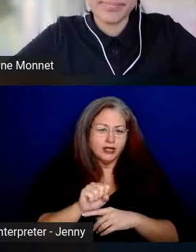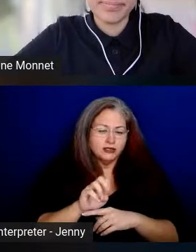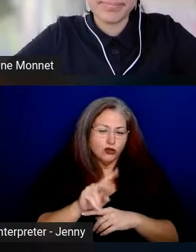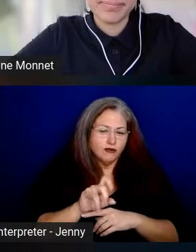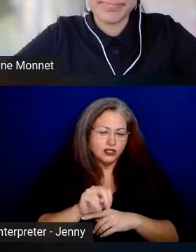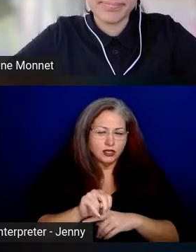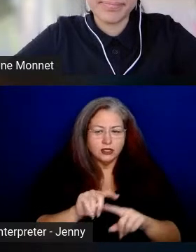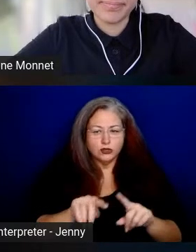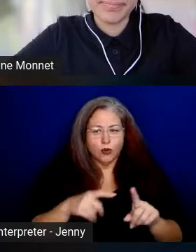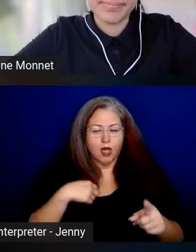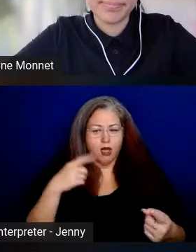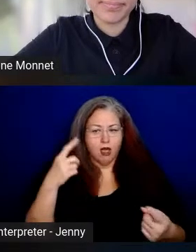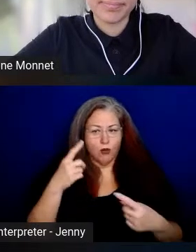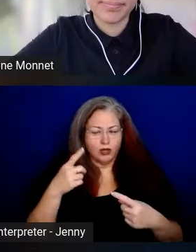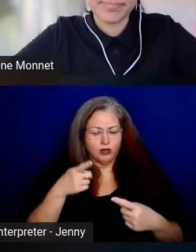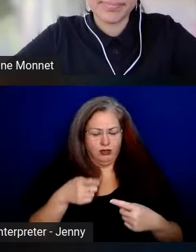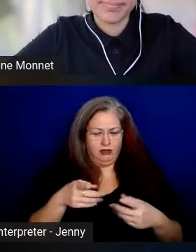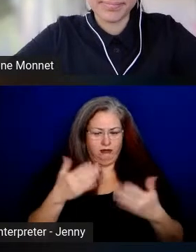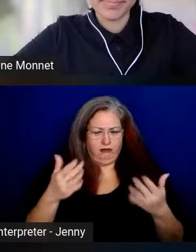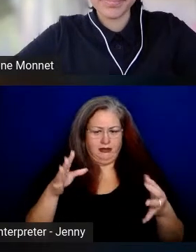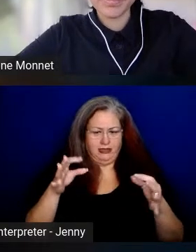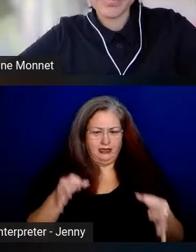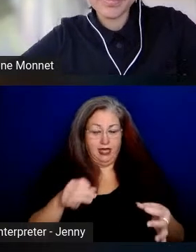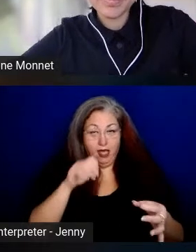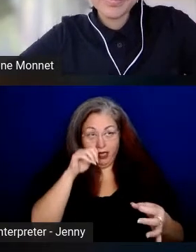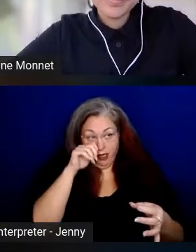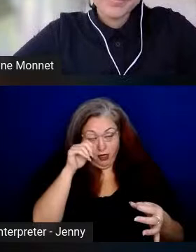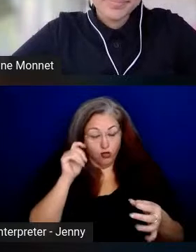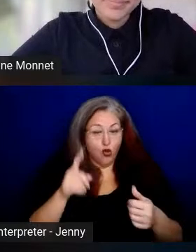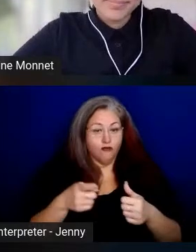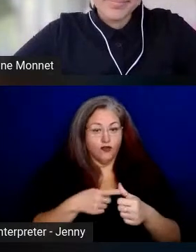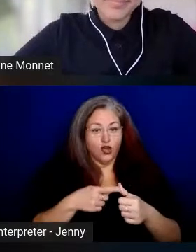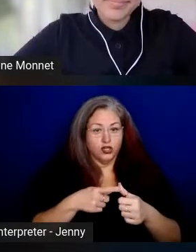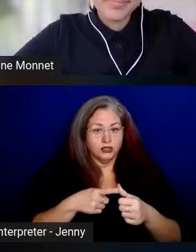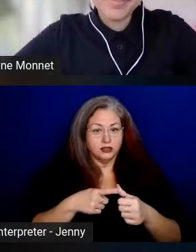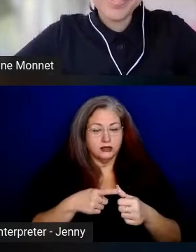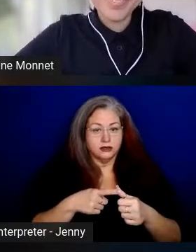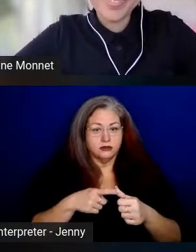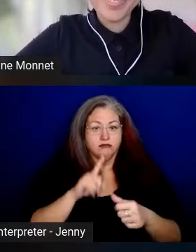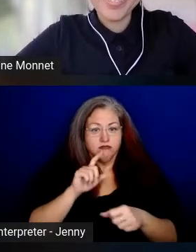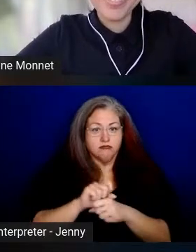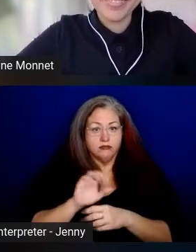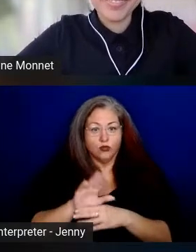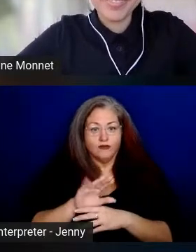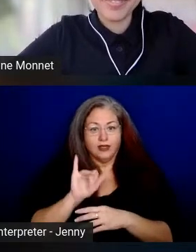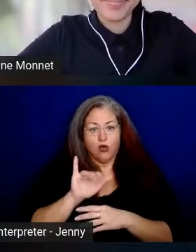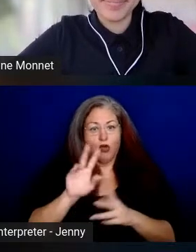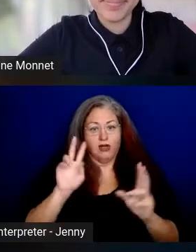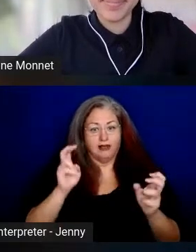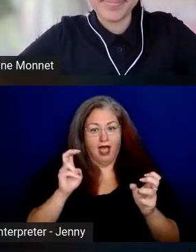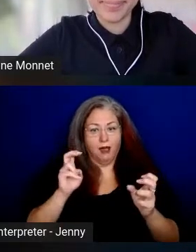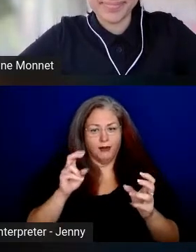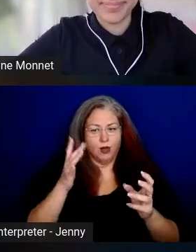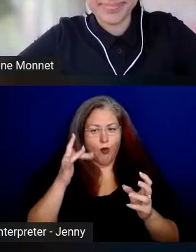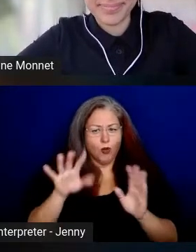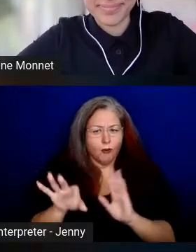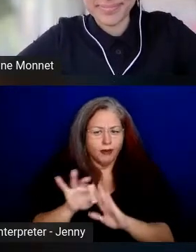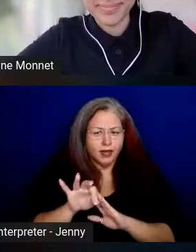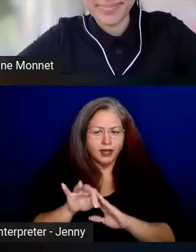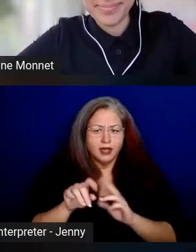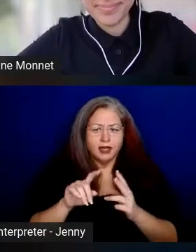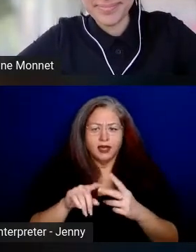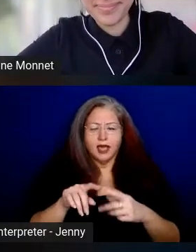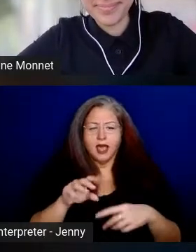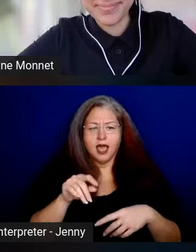how did you decide that as your first feature, that this is the topic that you wanted to approach and have it